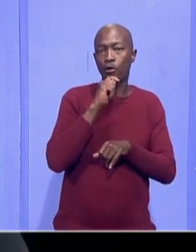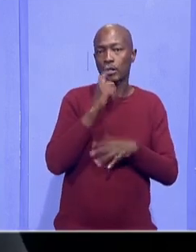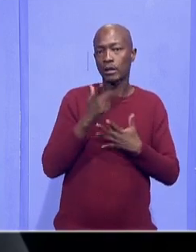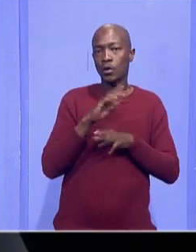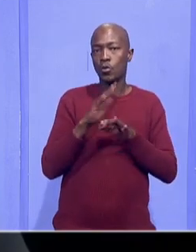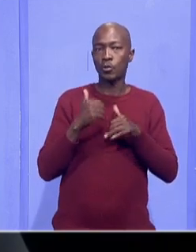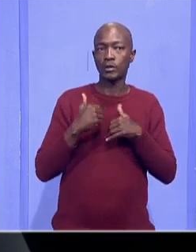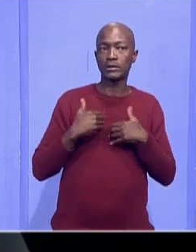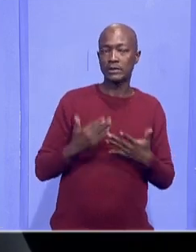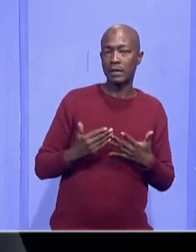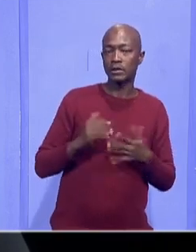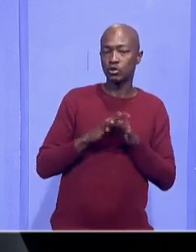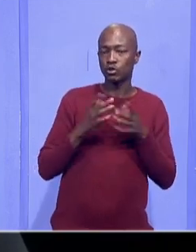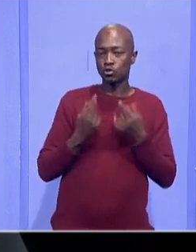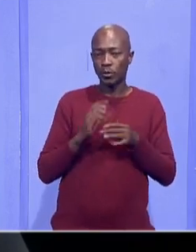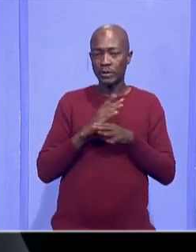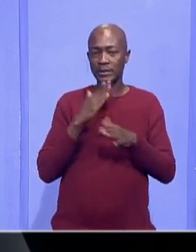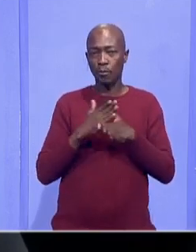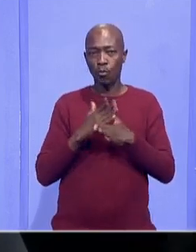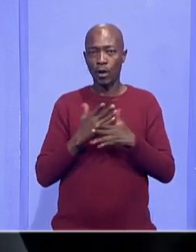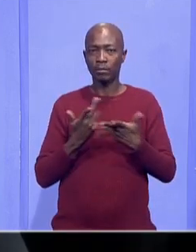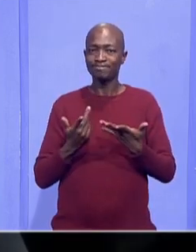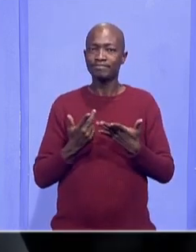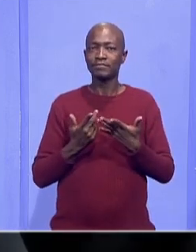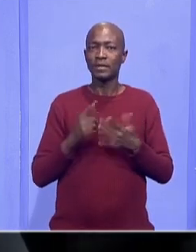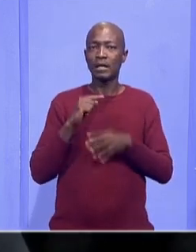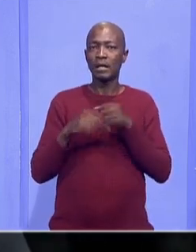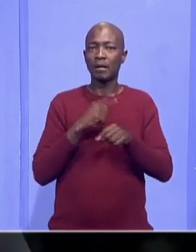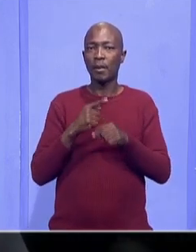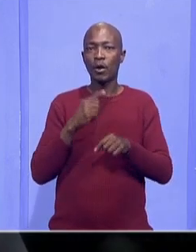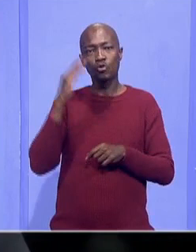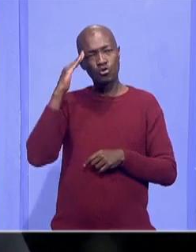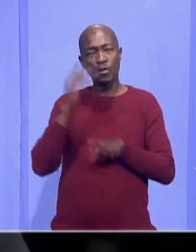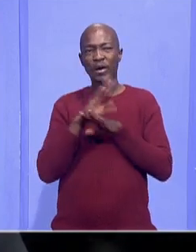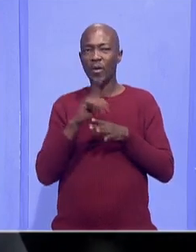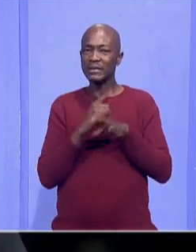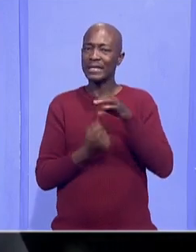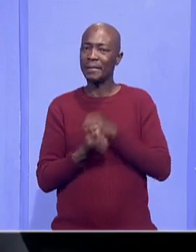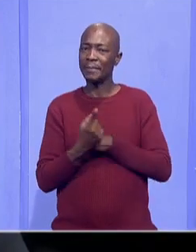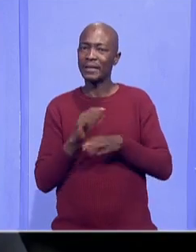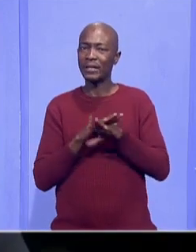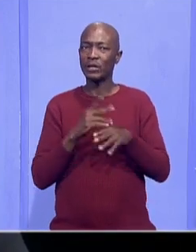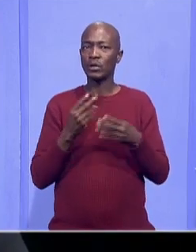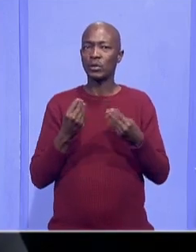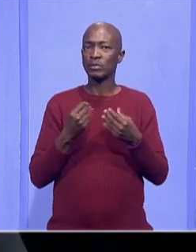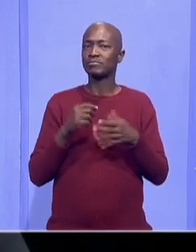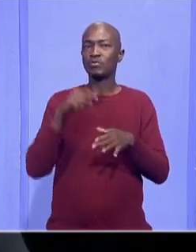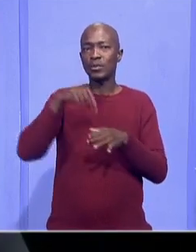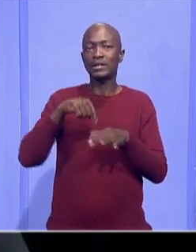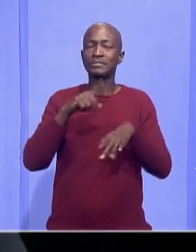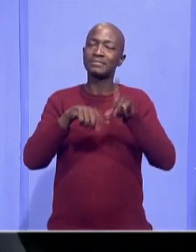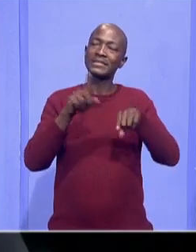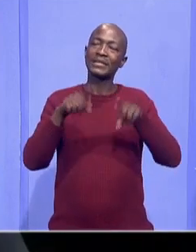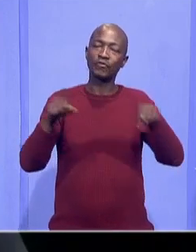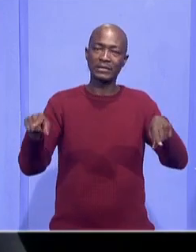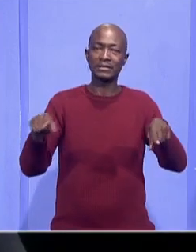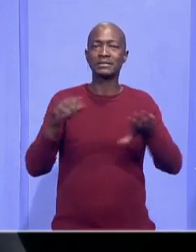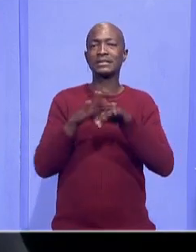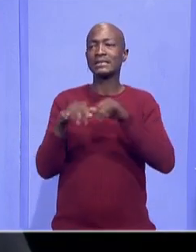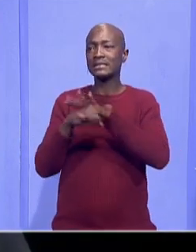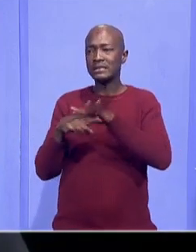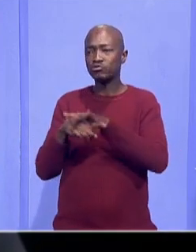start now sort of like doing some work with regards to knowing what is happening within the various districts,